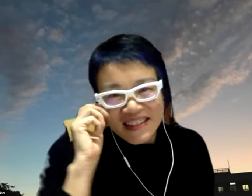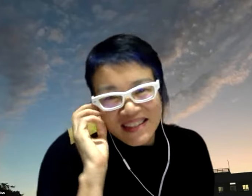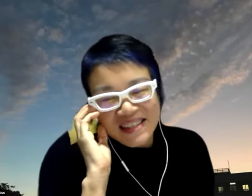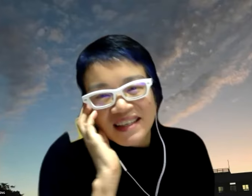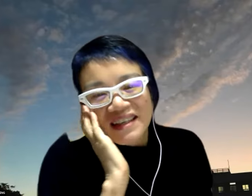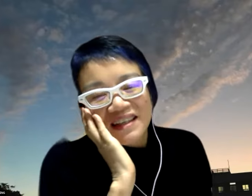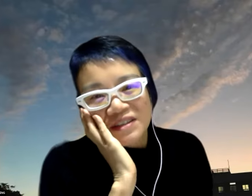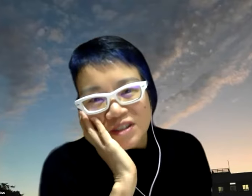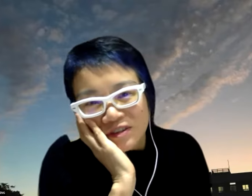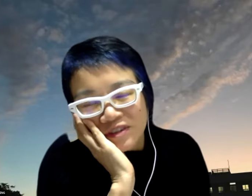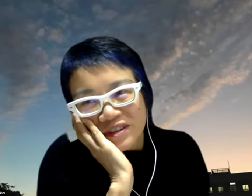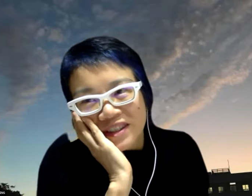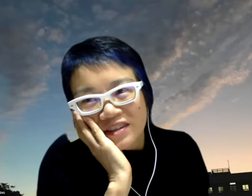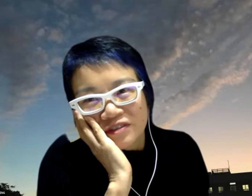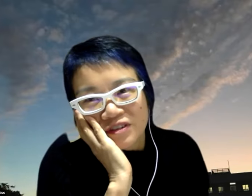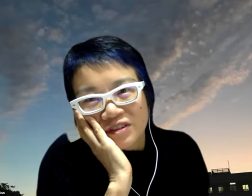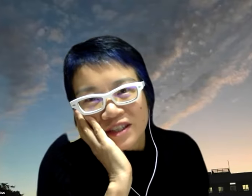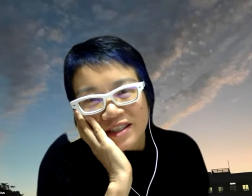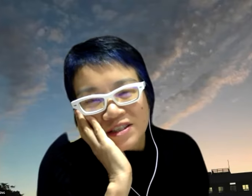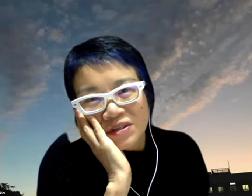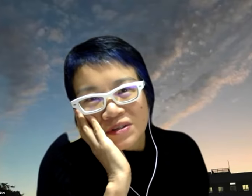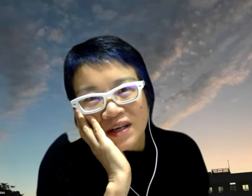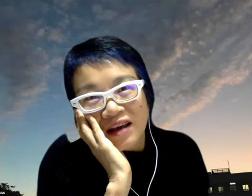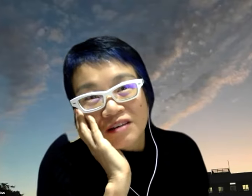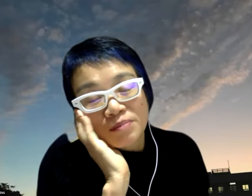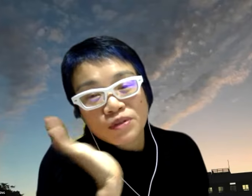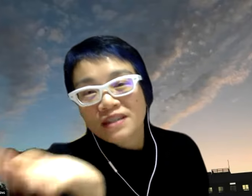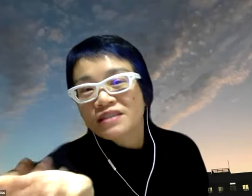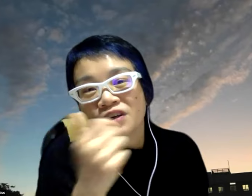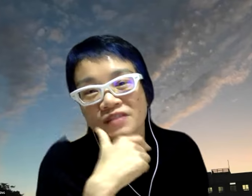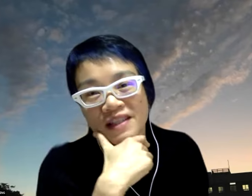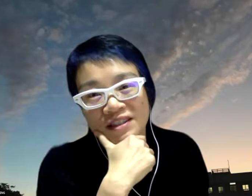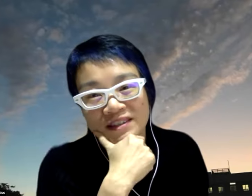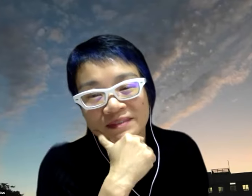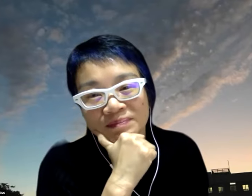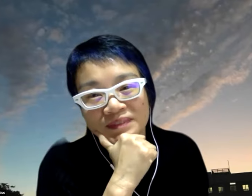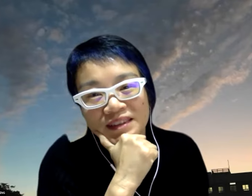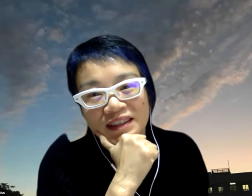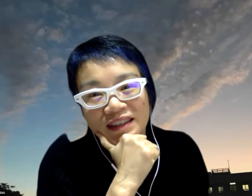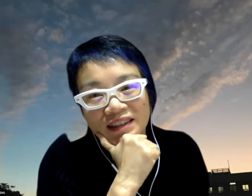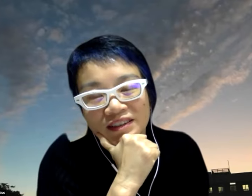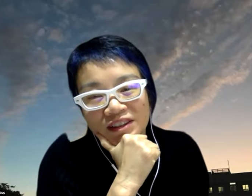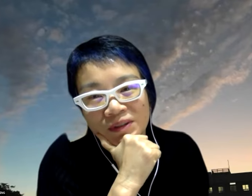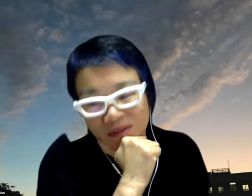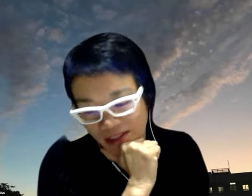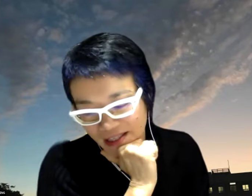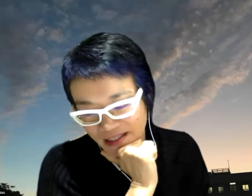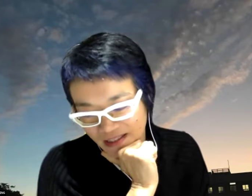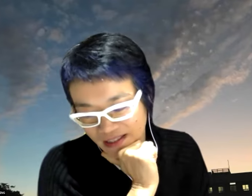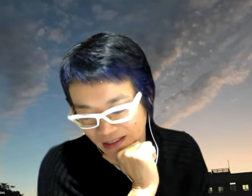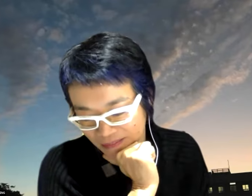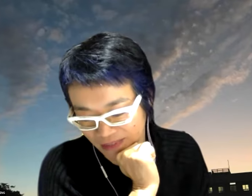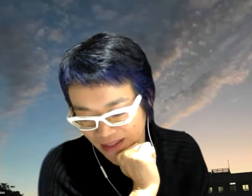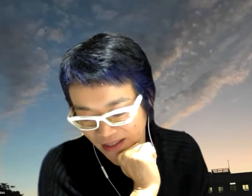scenario is English, for us to have a productive conversation? So